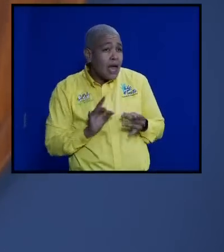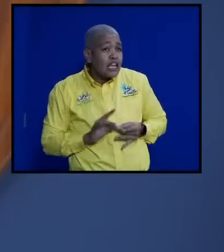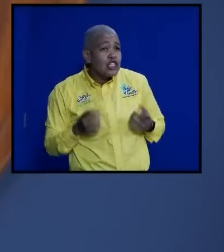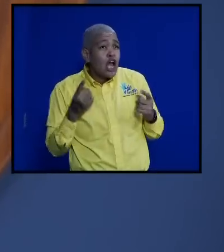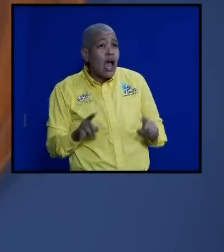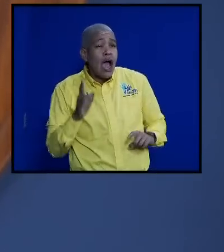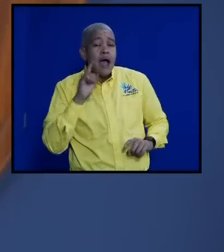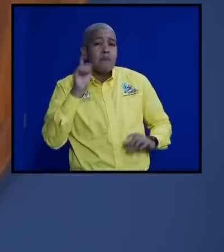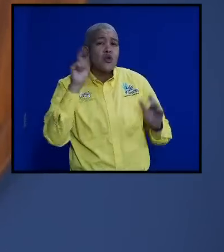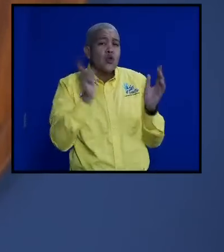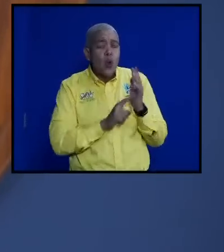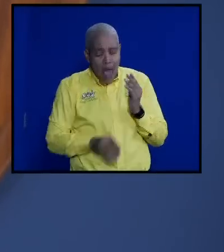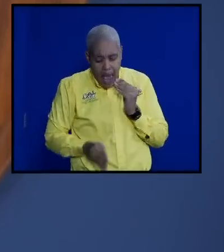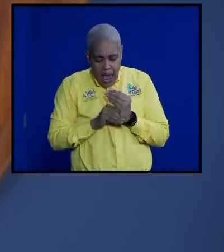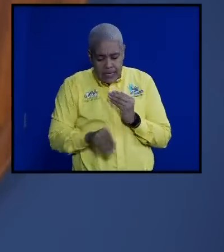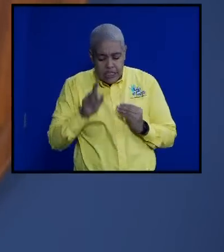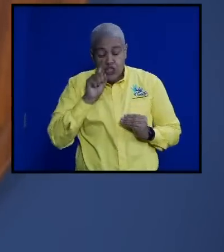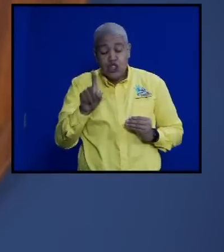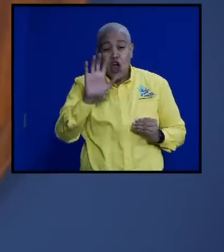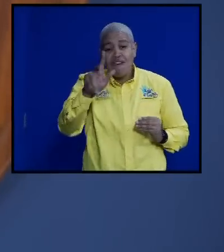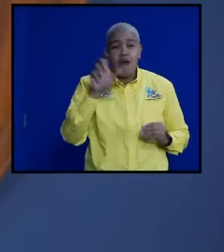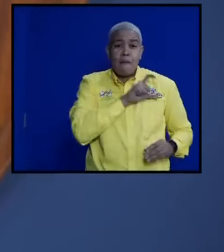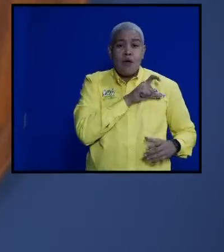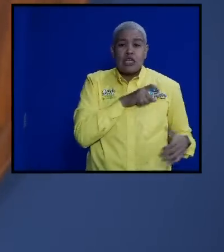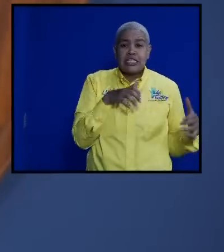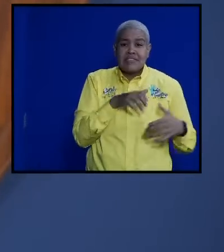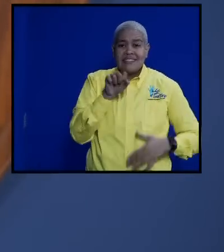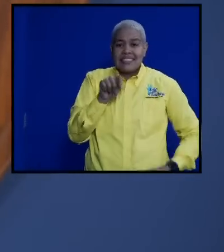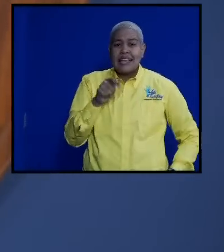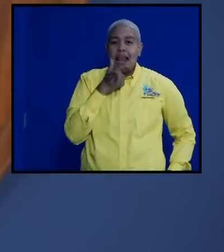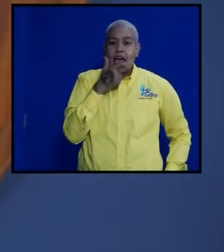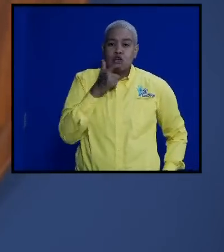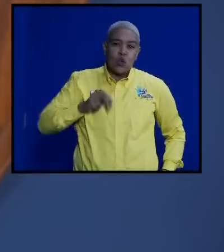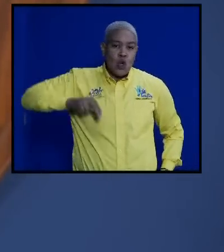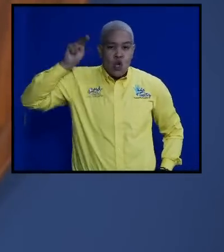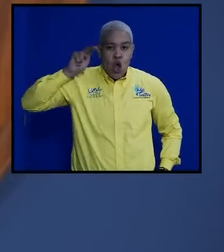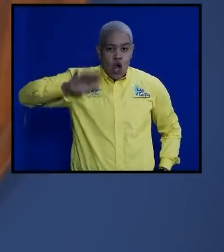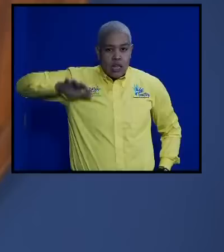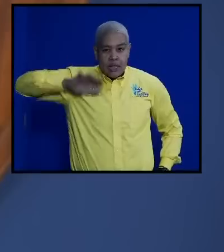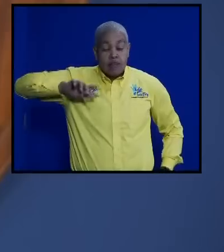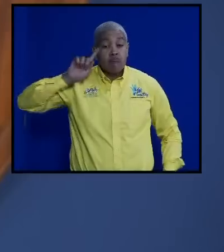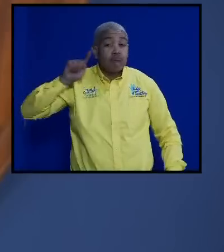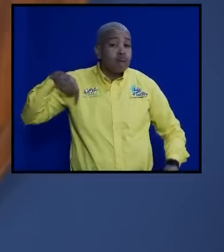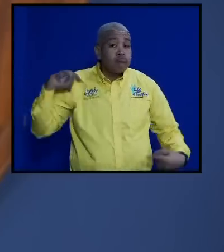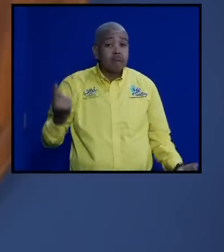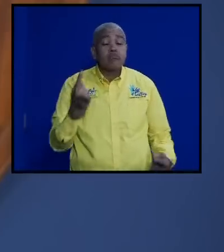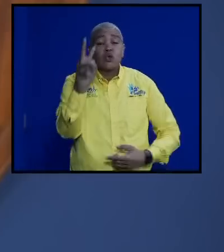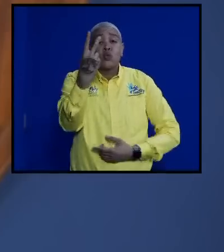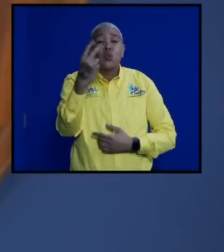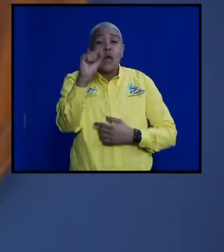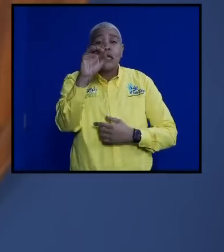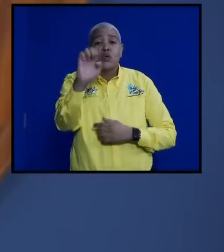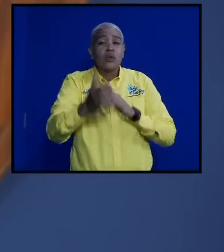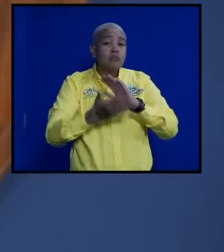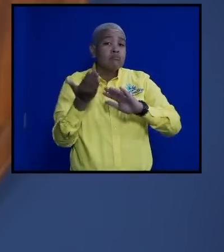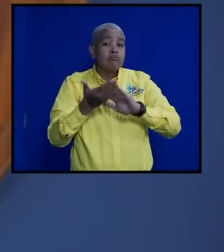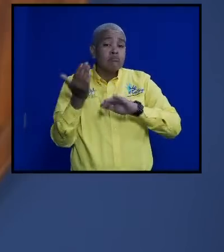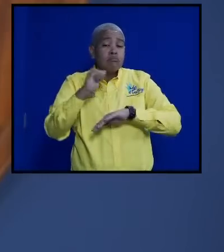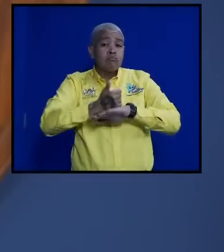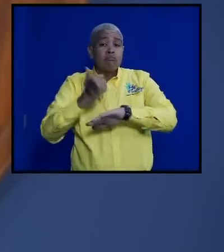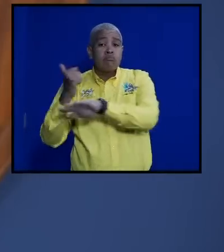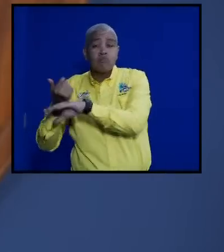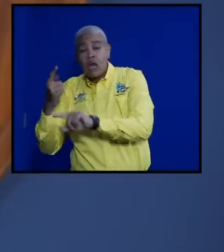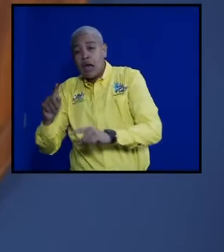notably the addition of the Police Division of St. Andrew North. Over the past 2 states of public emergencies, the